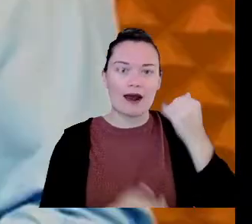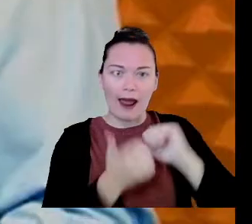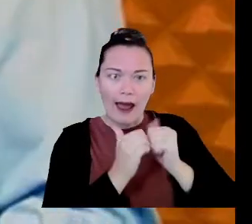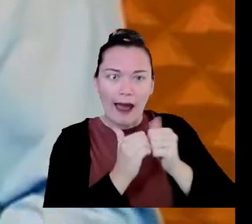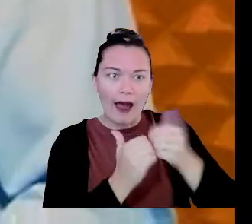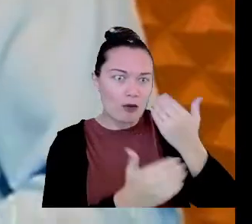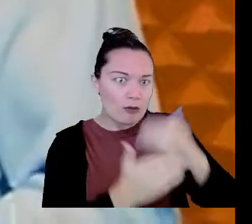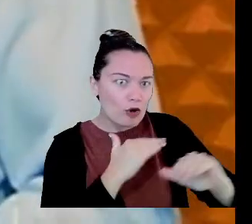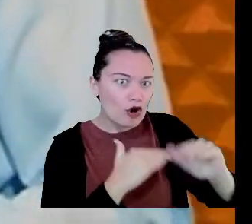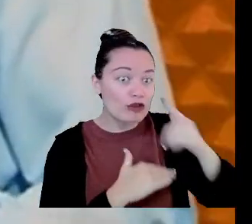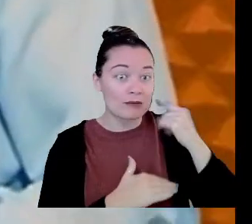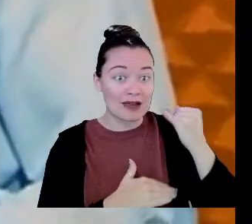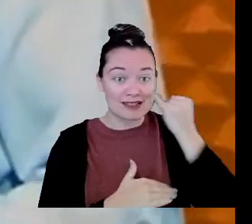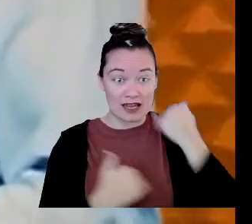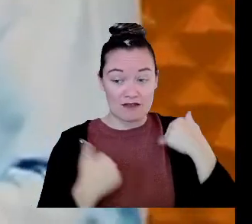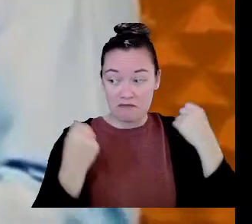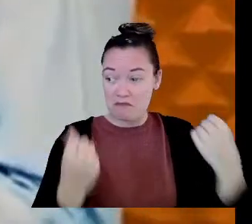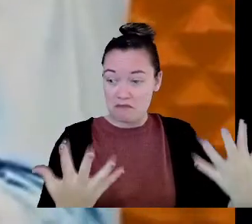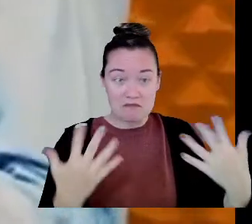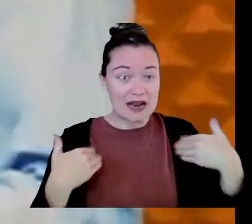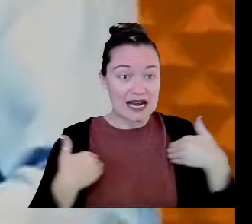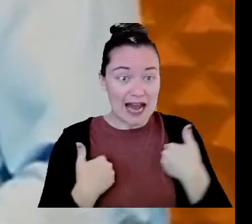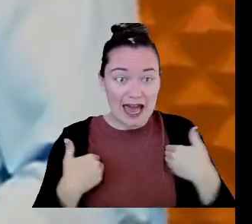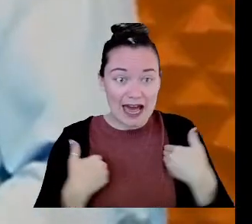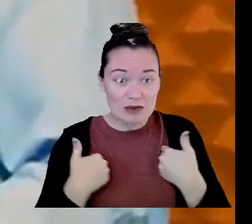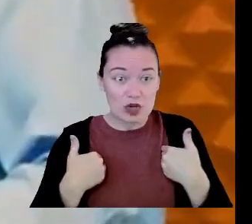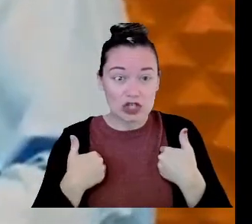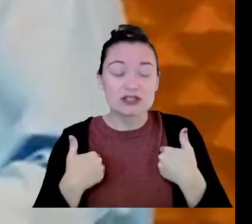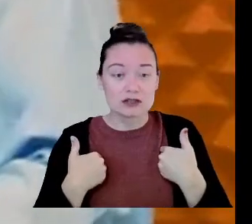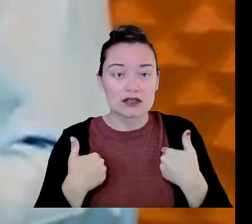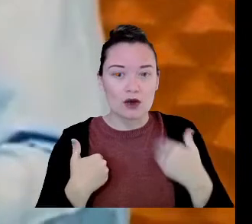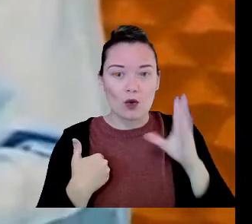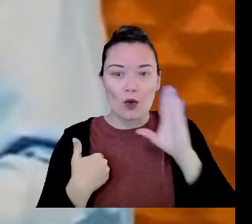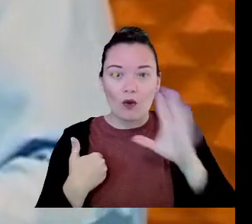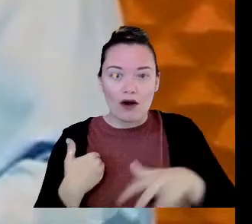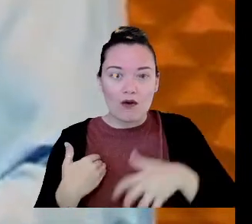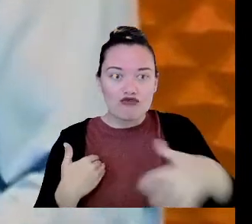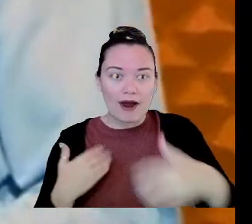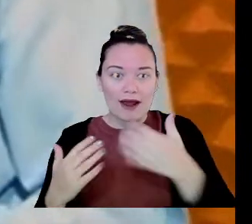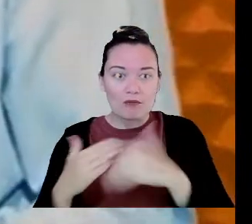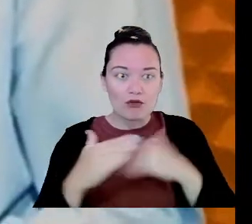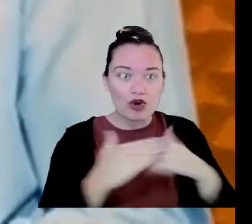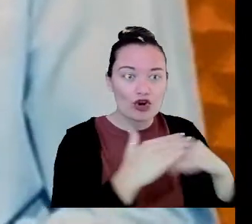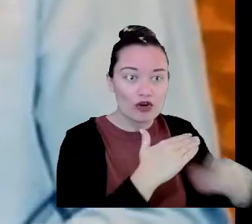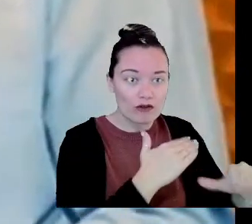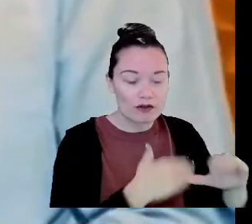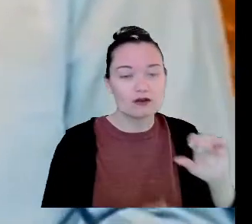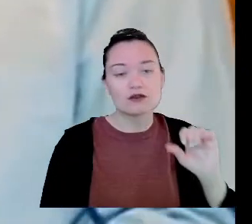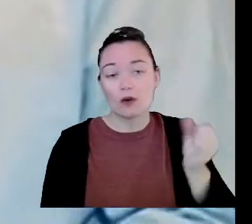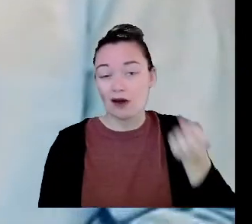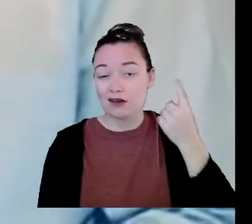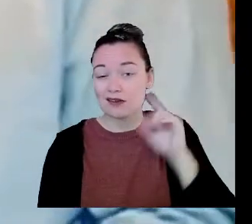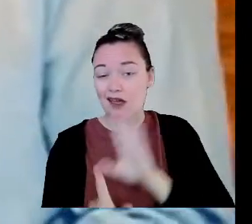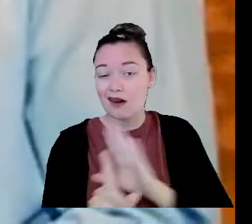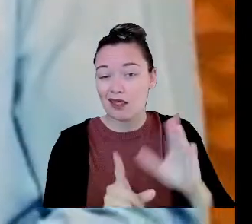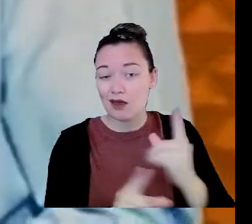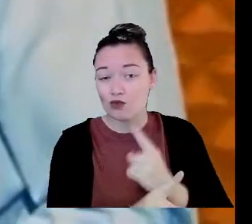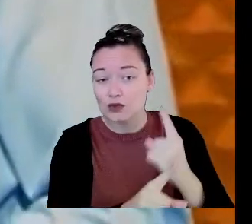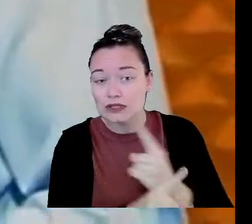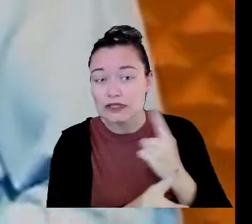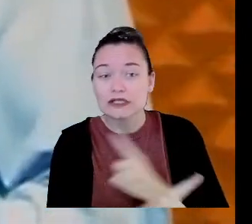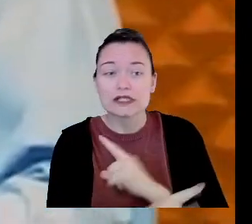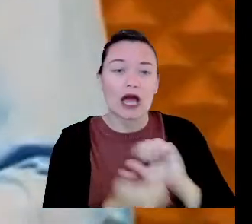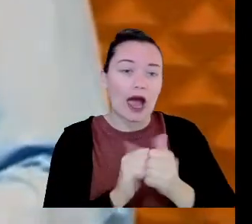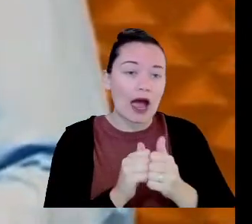birth, because that's going to happen on your farm if you have enough livestock. So different things like that, knowing animals and their routines and being able to deal